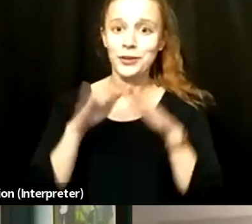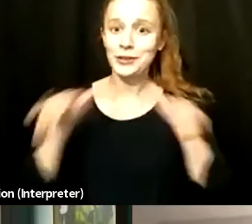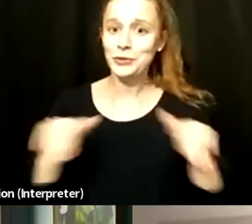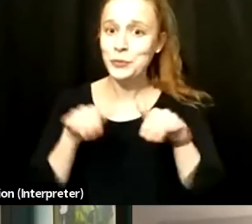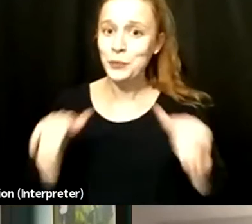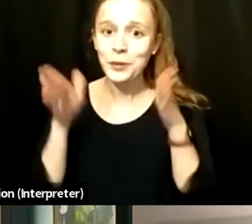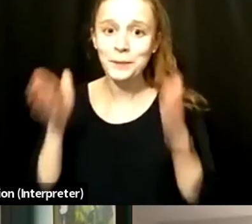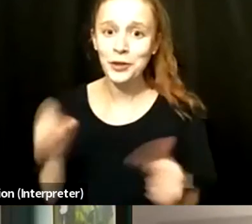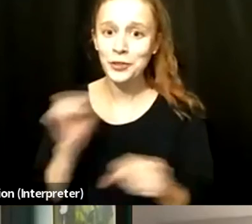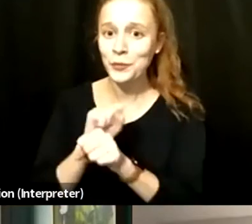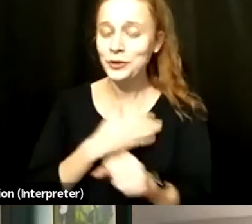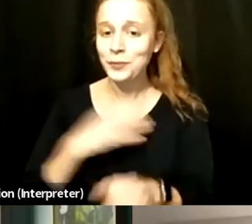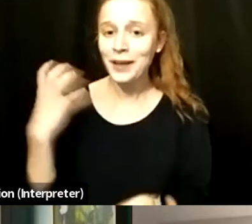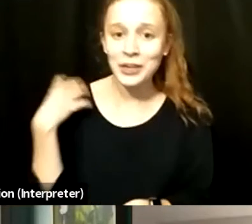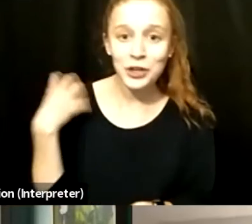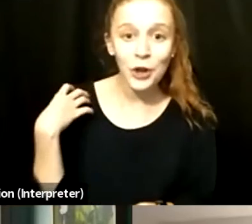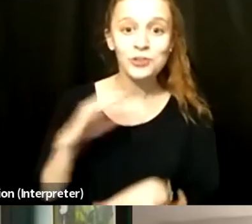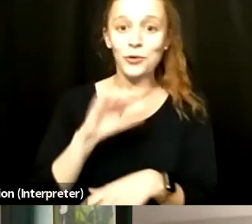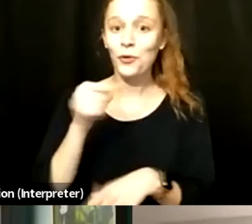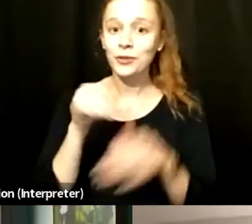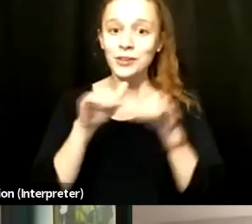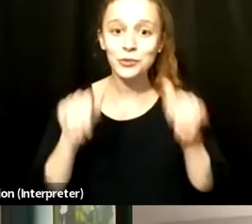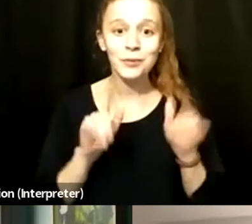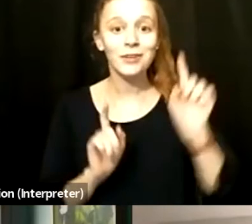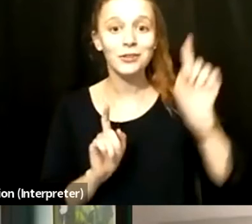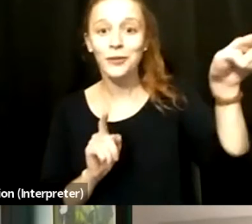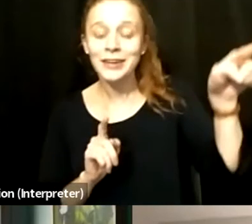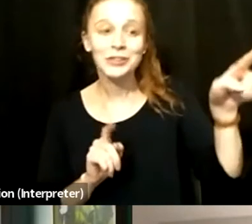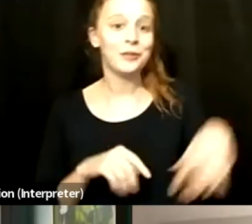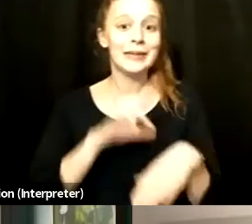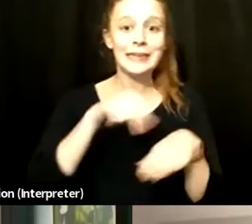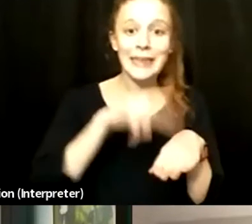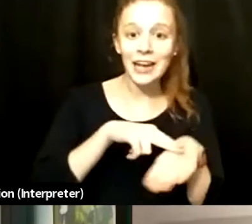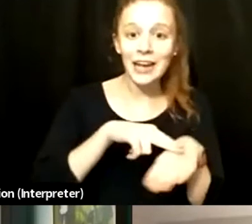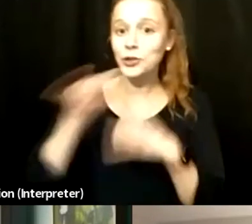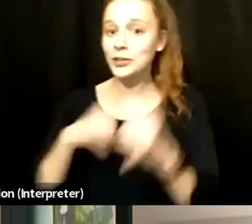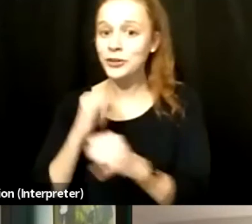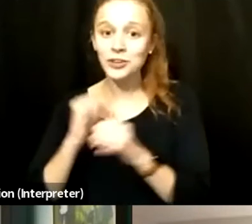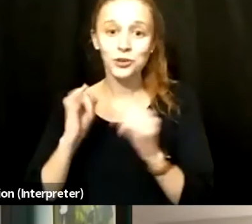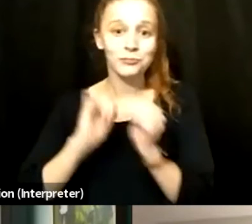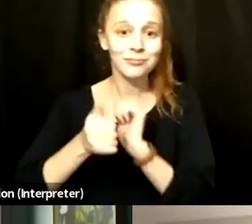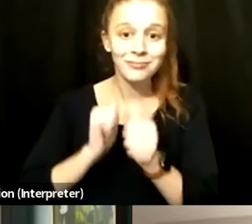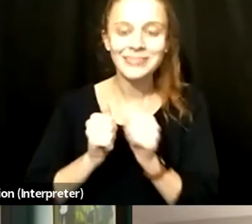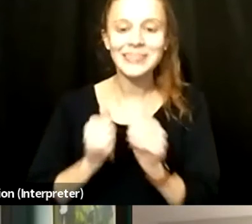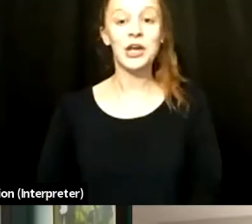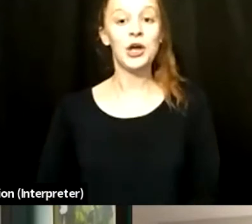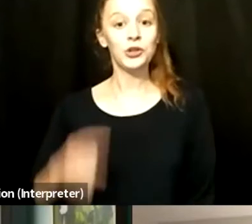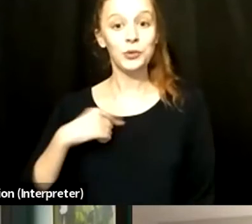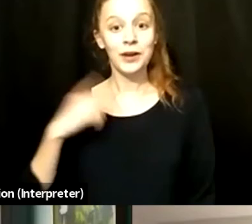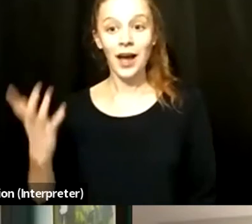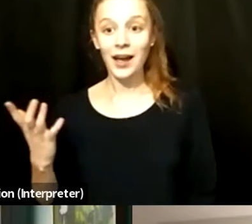only swimmer that was going to national and international competitions. And so I was really excited when I got merged to